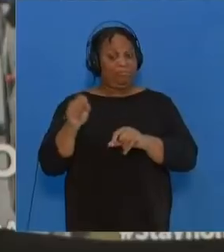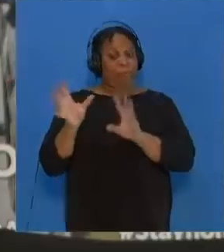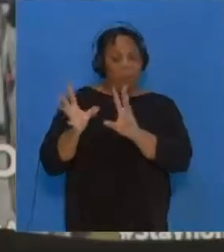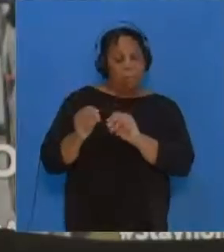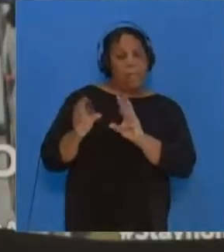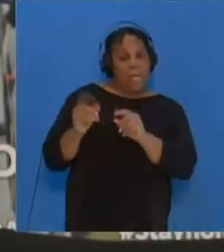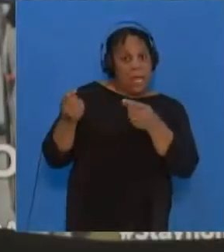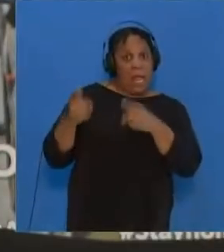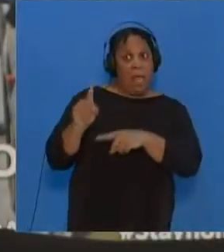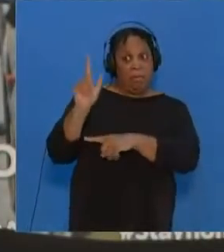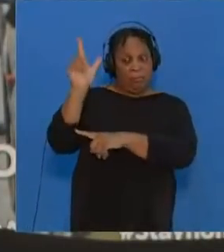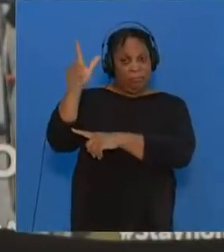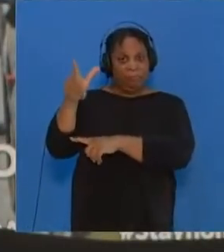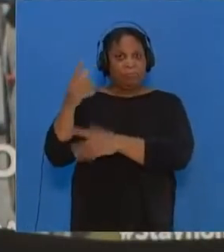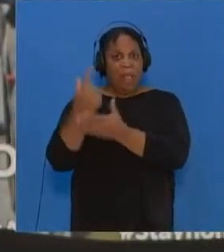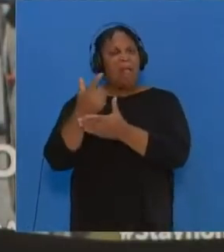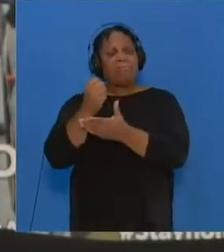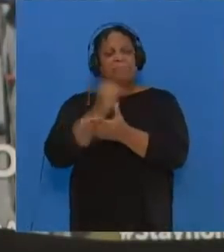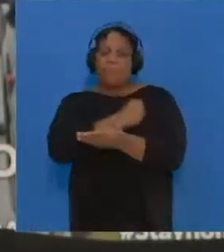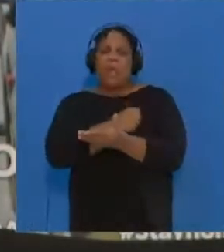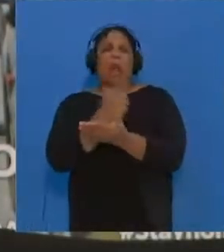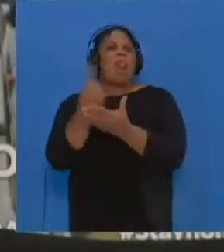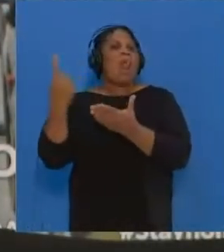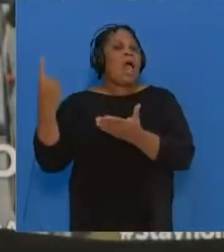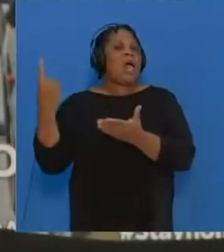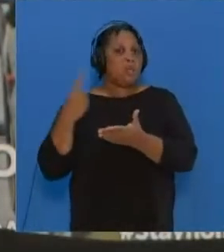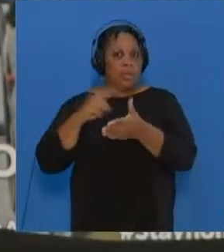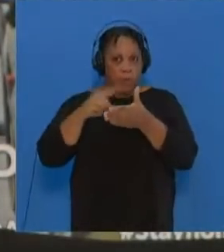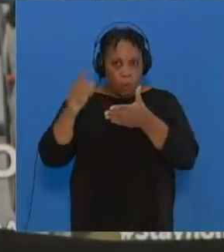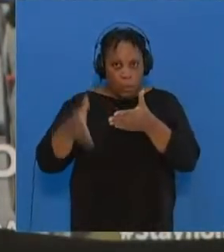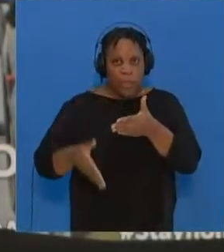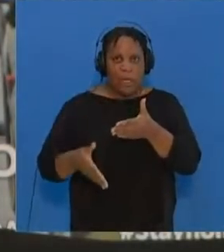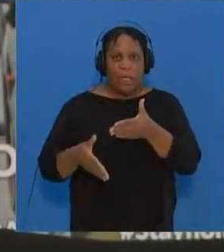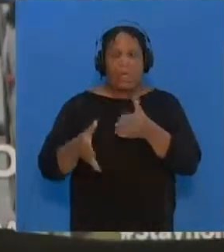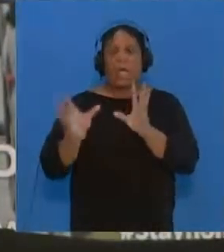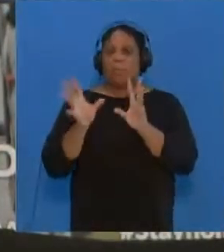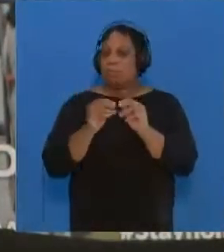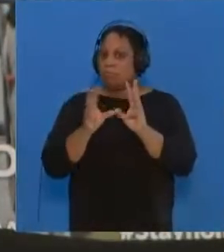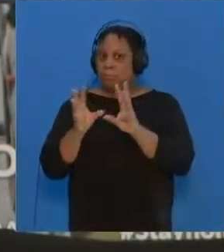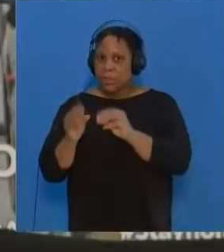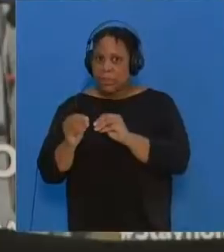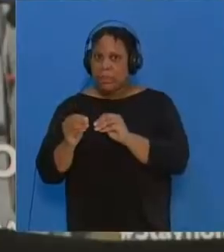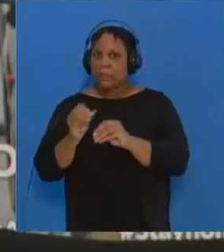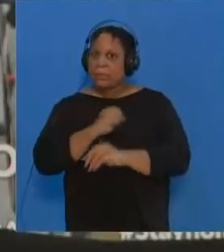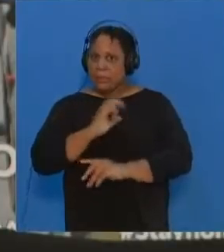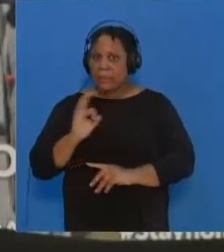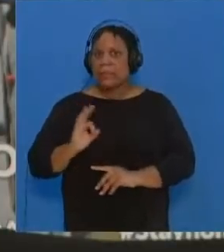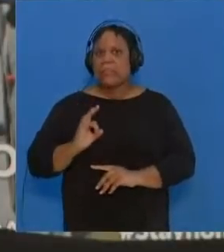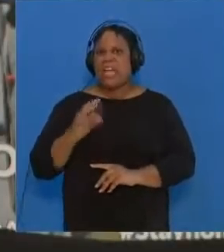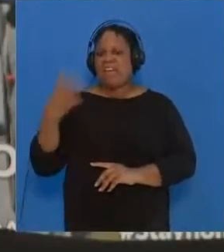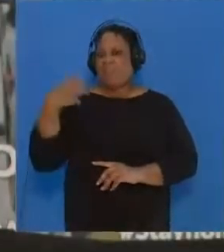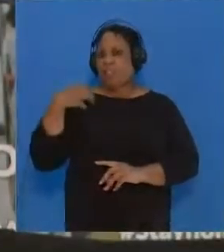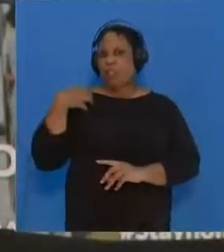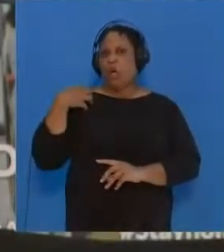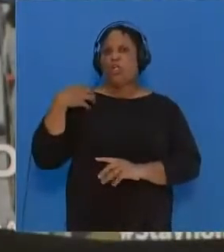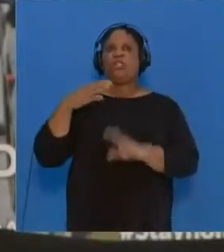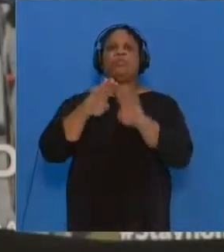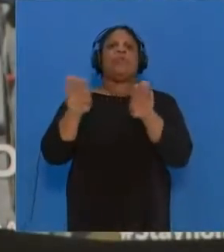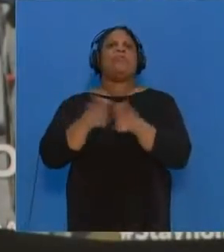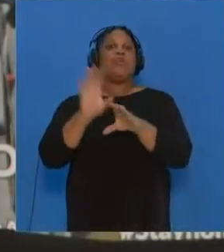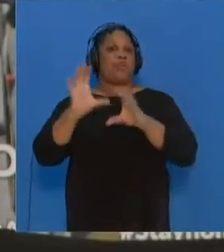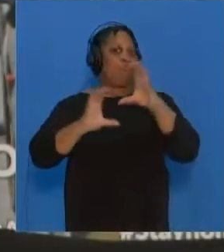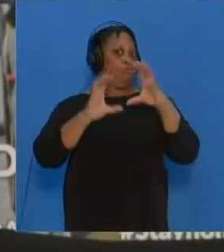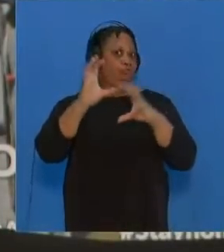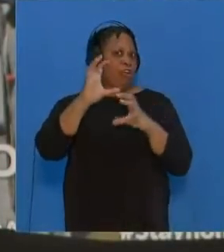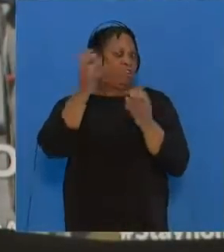Correctional Facility. Last week, at the weekend, I met with a gentleman that's in charge of the Bermuda Construction Association,